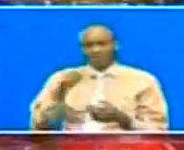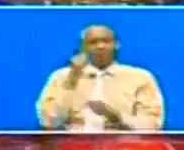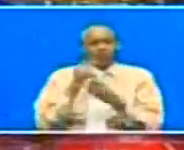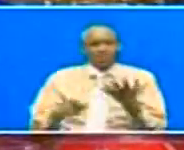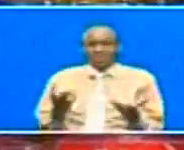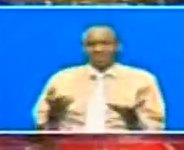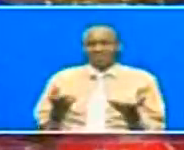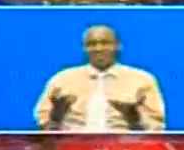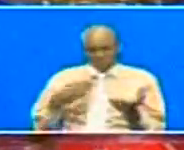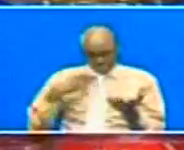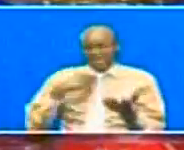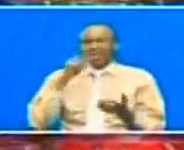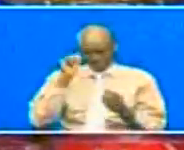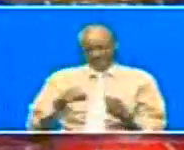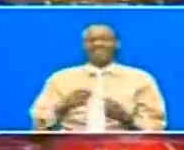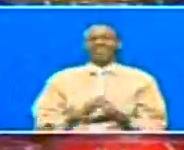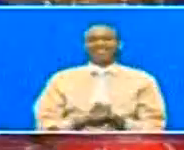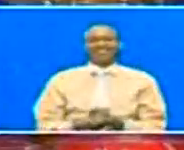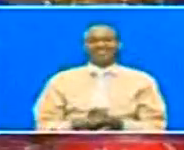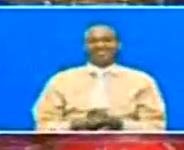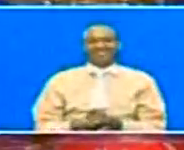That's cue.